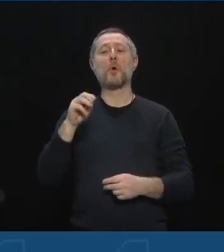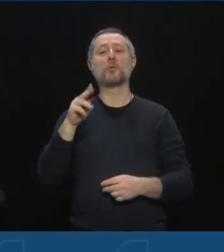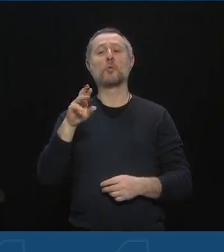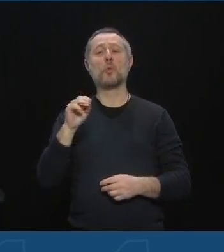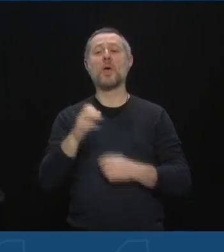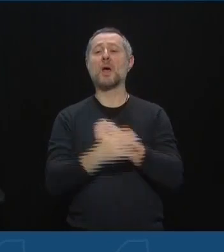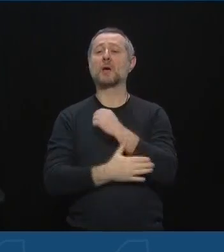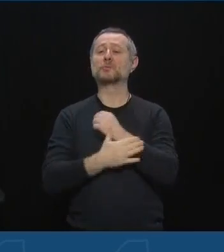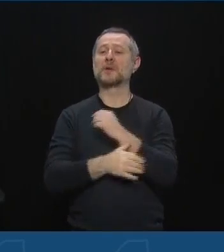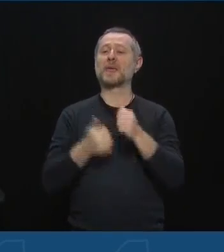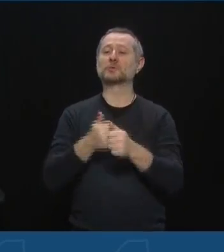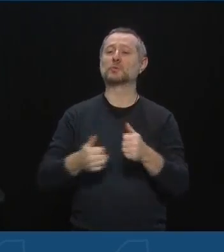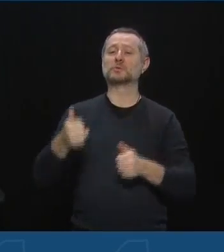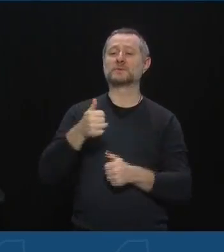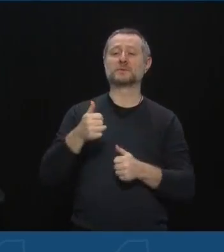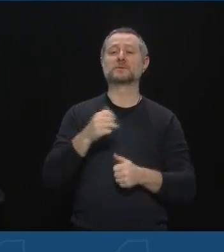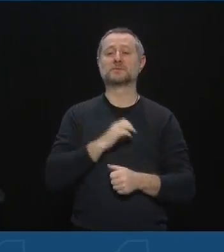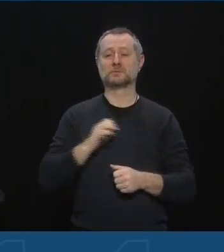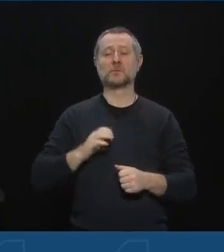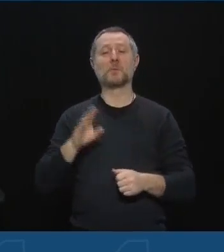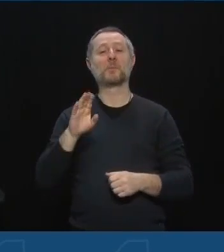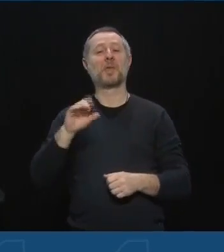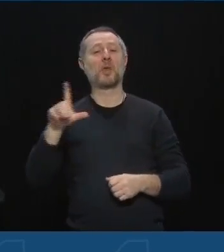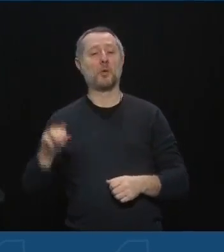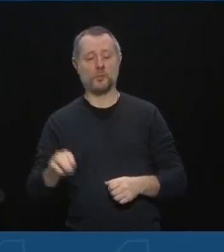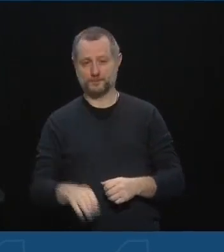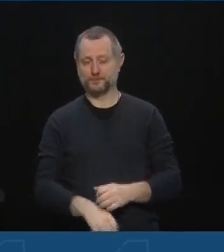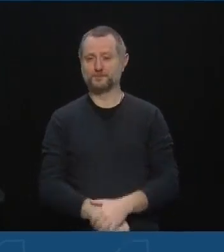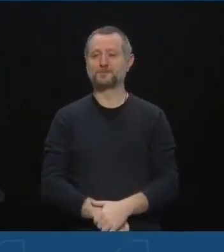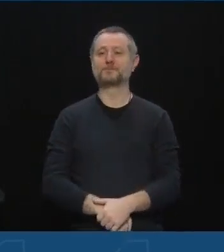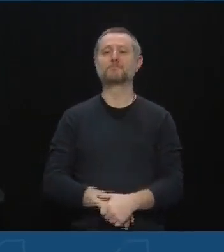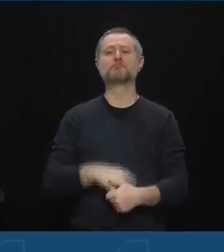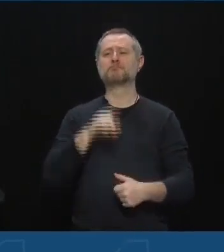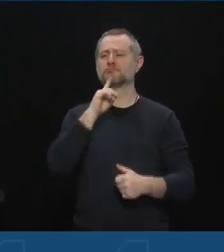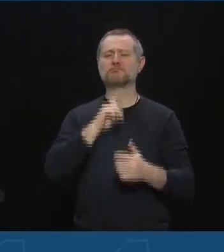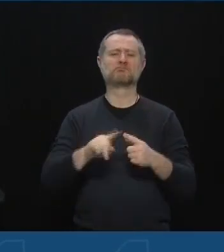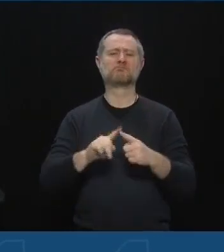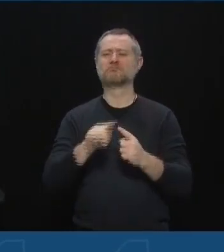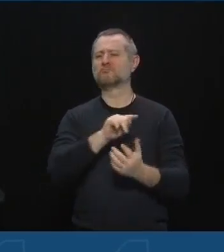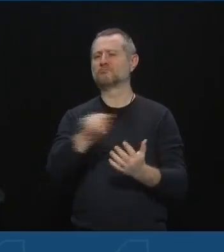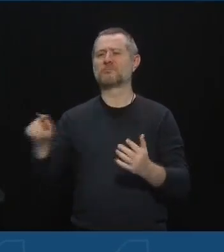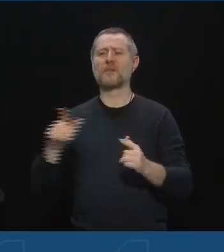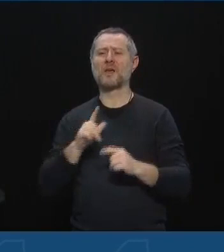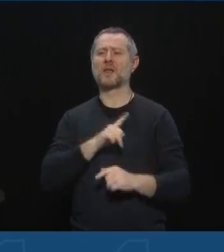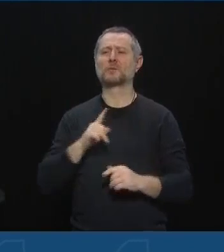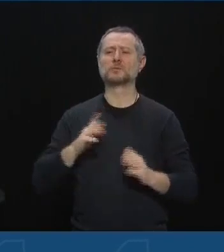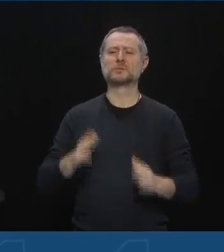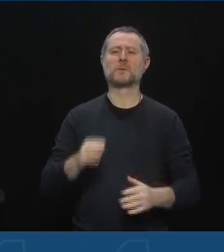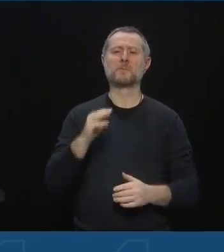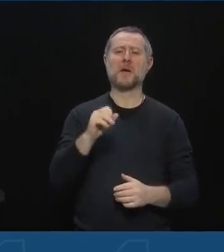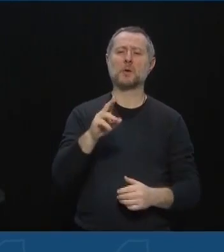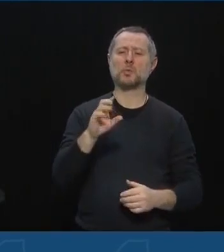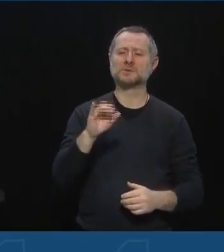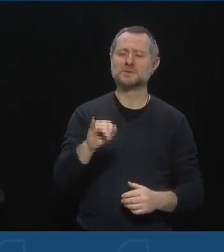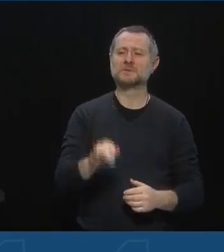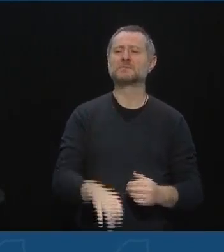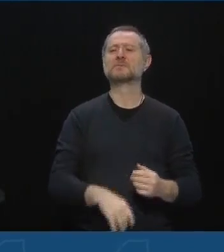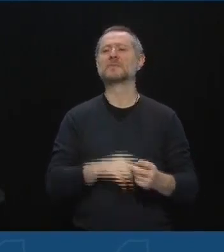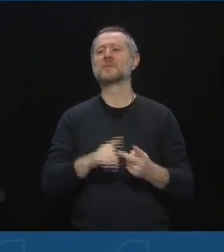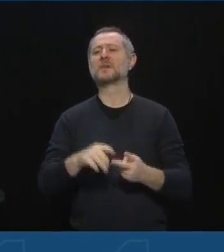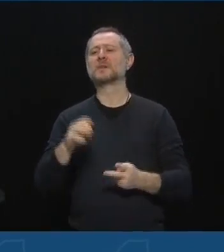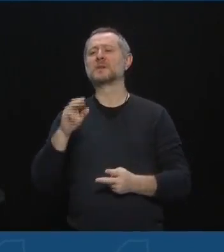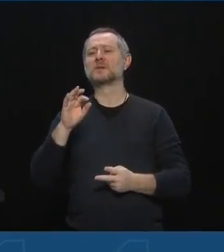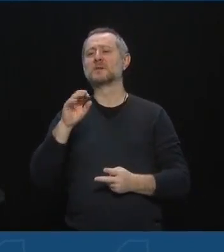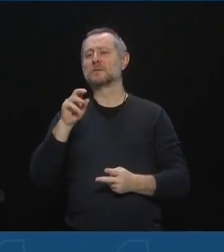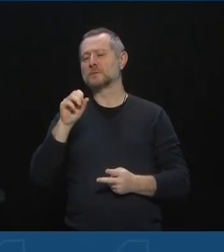Todd Baxter, Monroe County legislators Howard Mafushi, Michael Udelson, Mercedes Vasquez